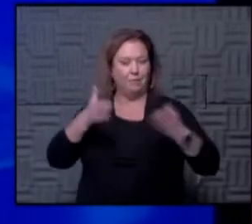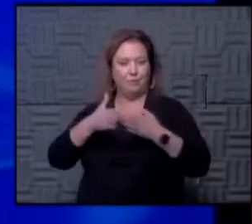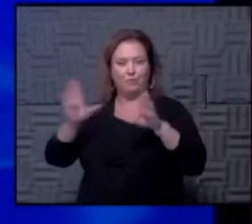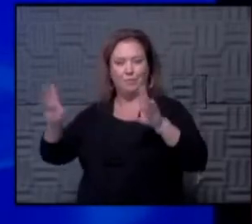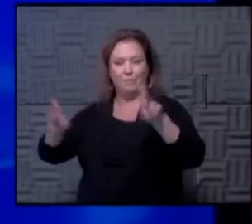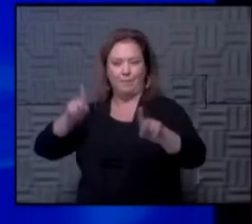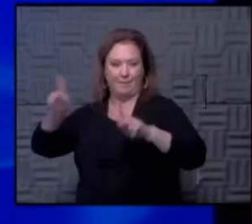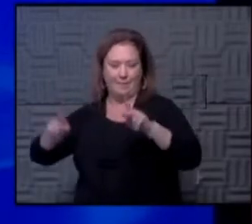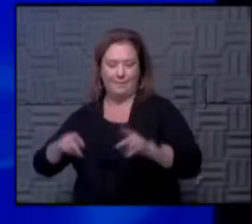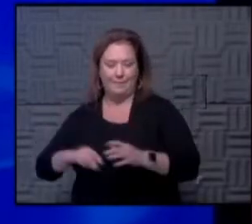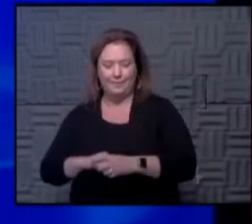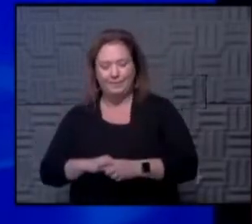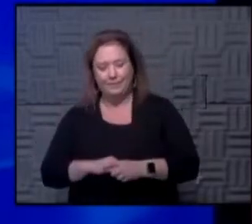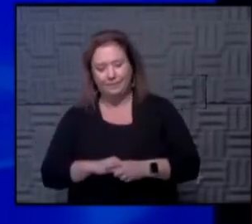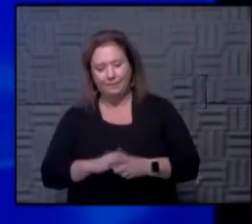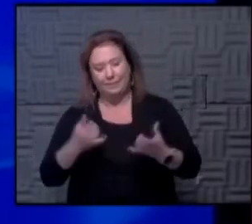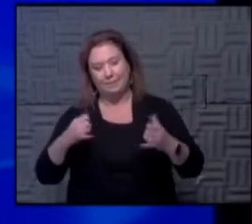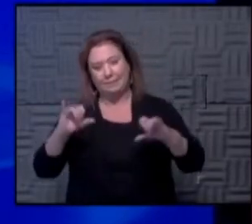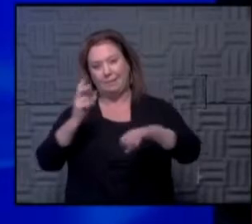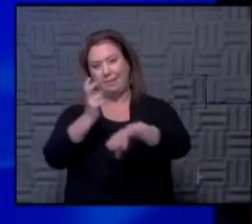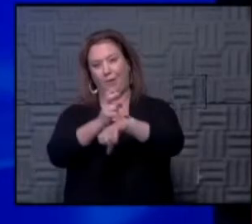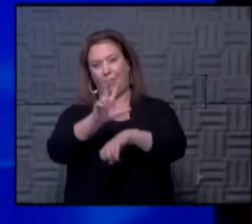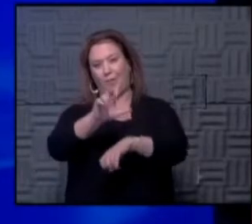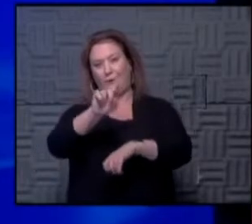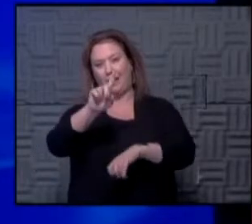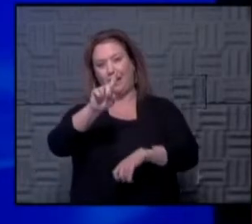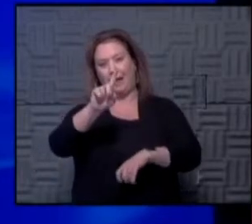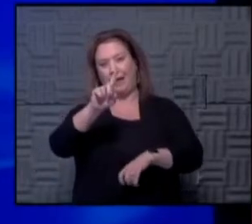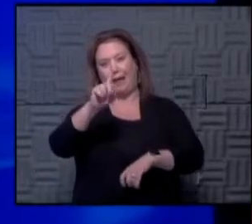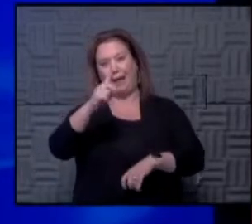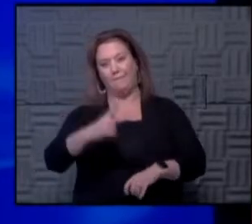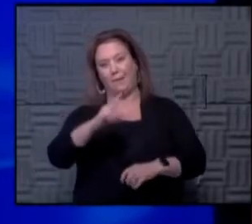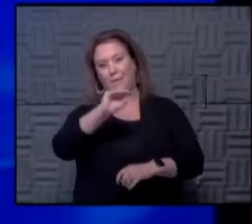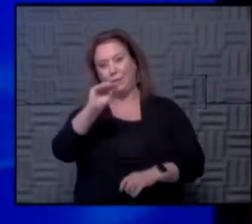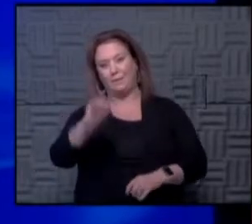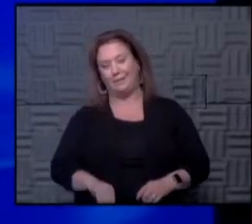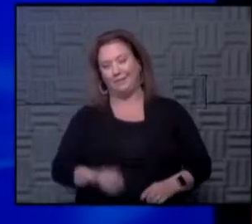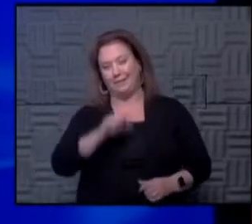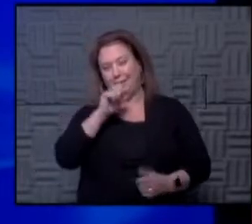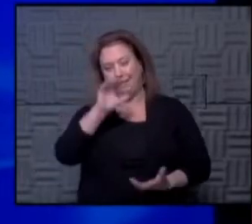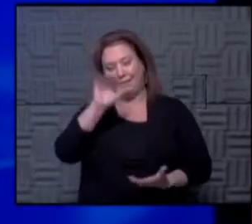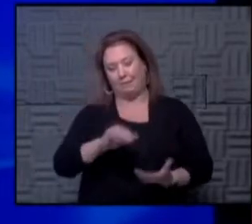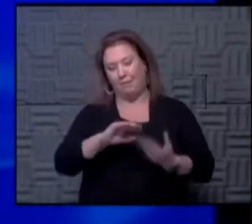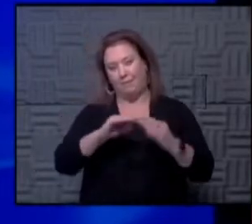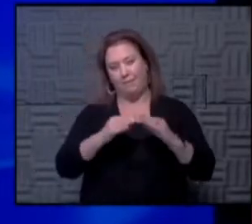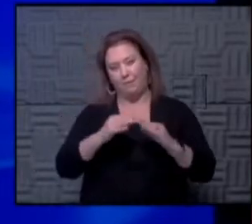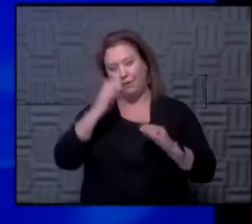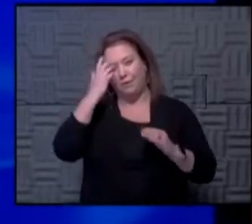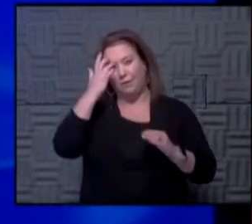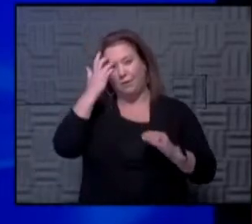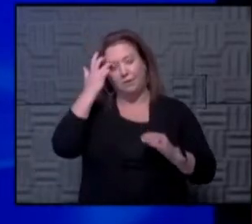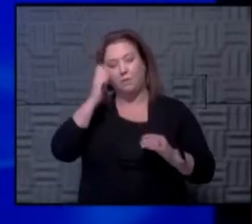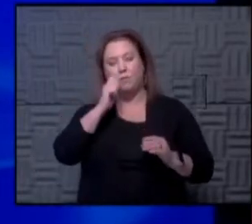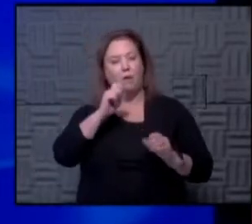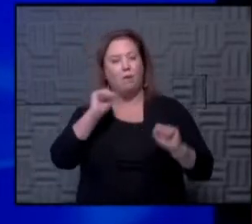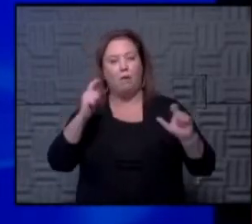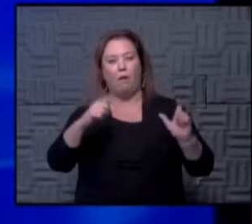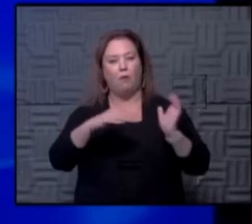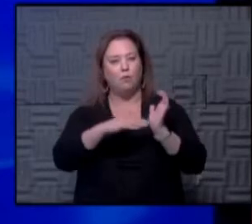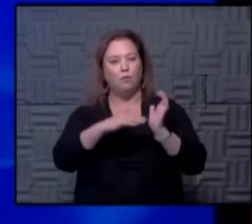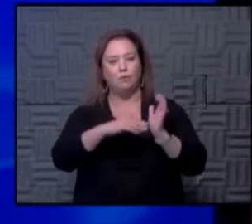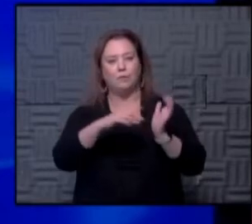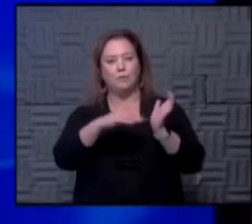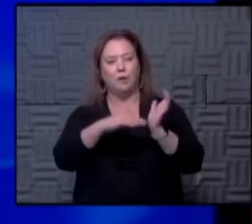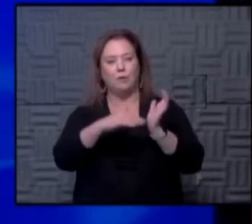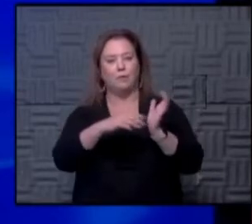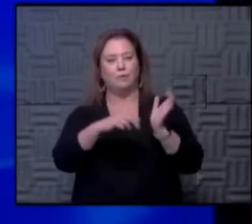but it still remains hard. 3.5% of our workforce is not a small impact. Now, they're not all nurses or doctors or bedside staff.